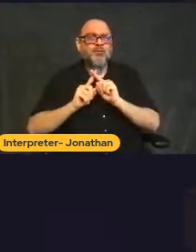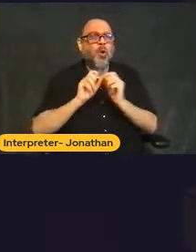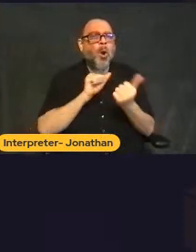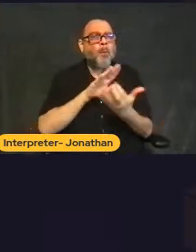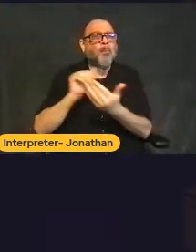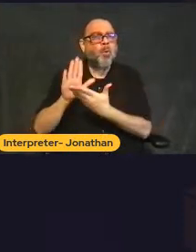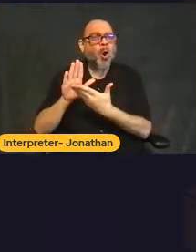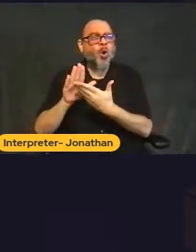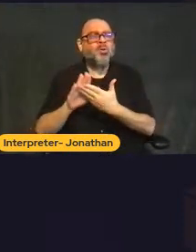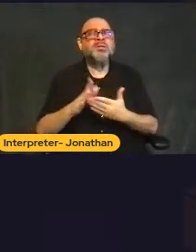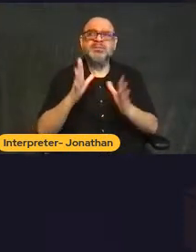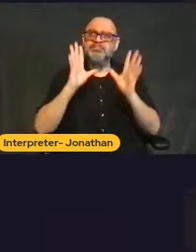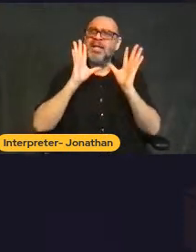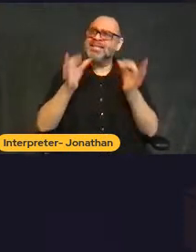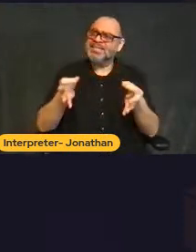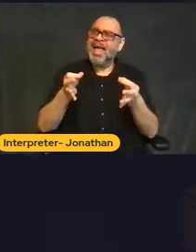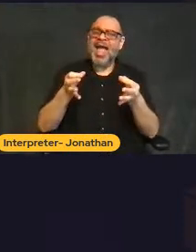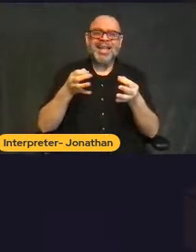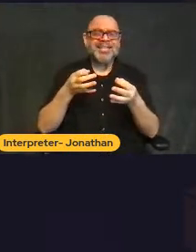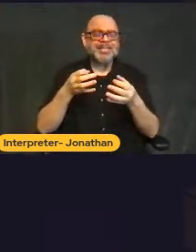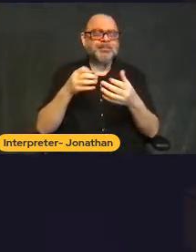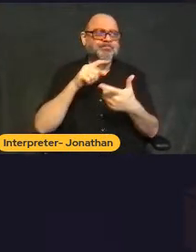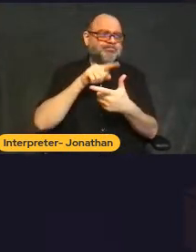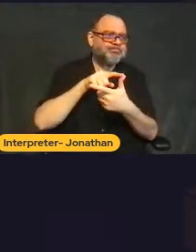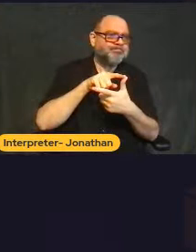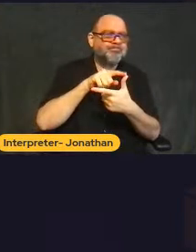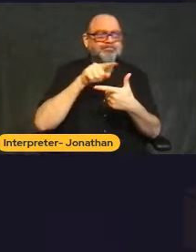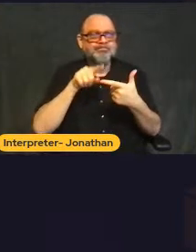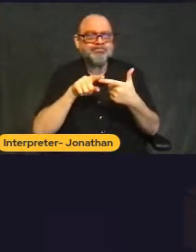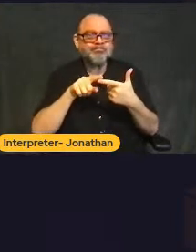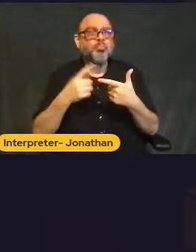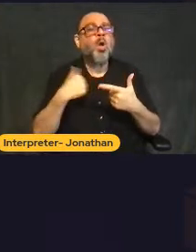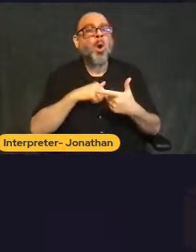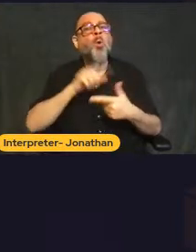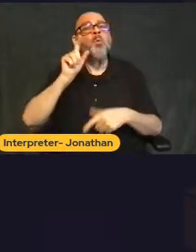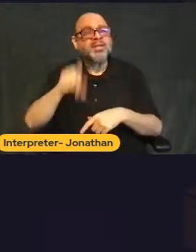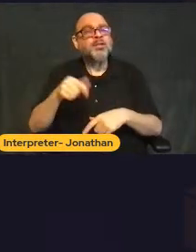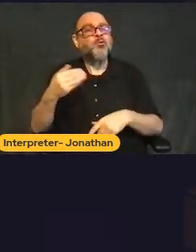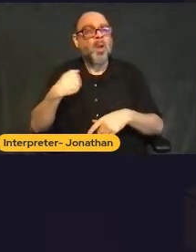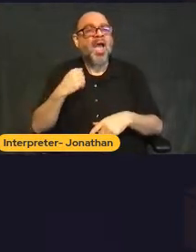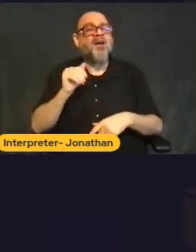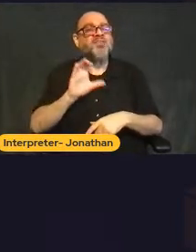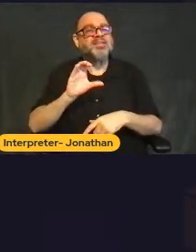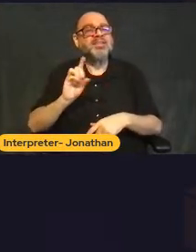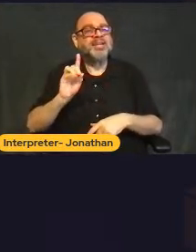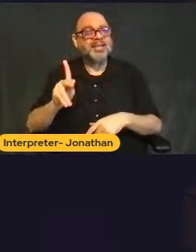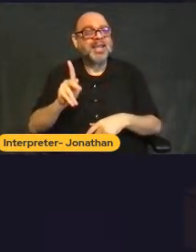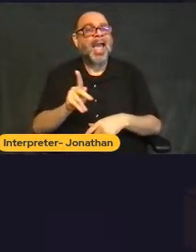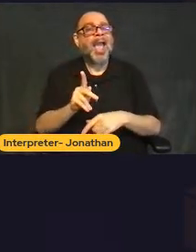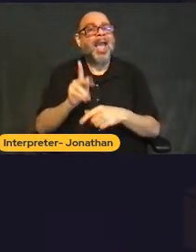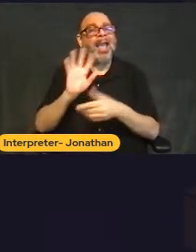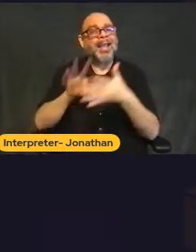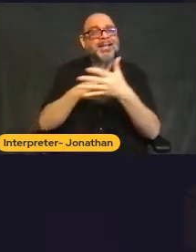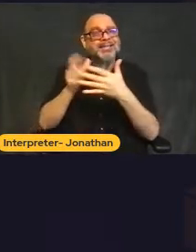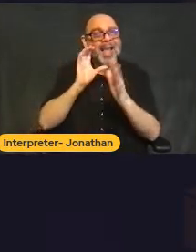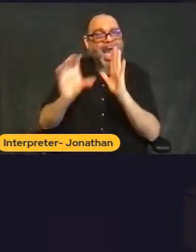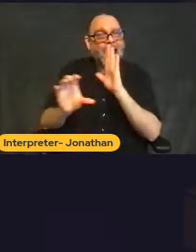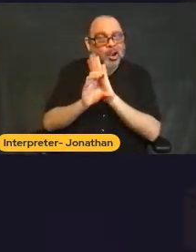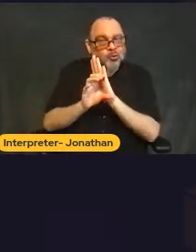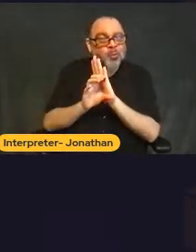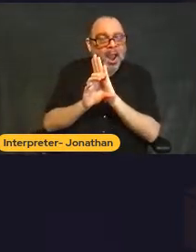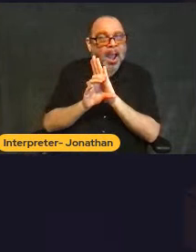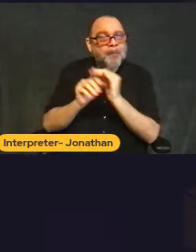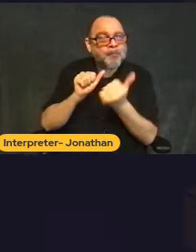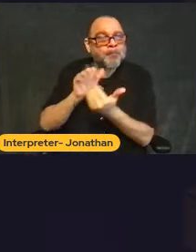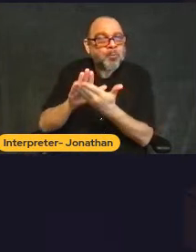that there is a real justification for a CDK-based diagramming tool. And thanks to the Corona pandemic, I had a lot